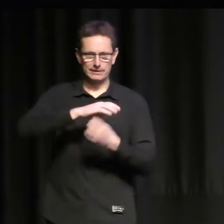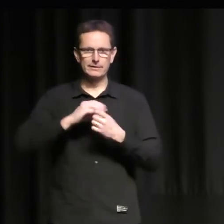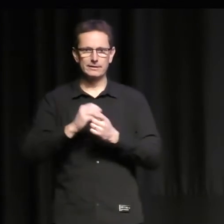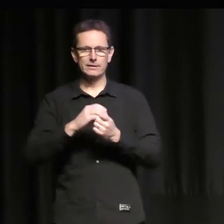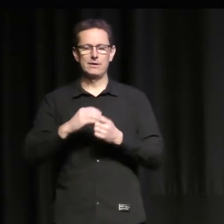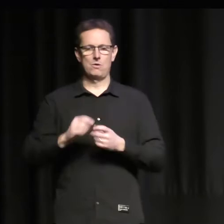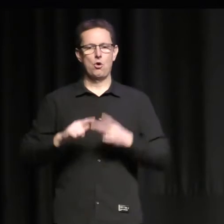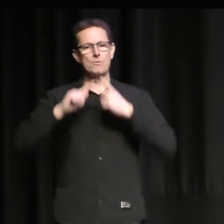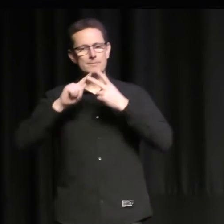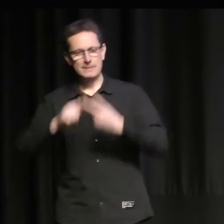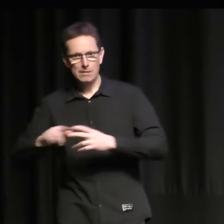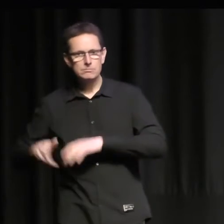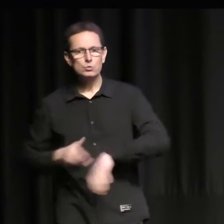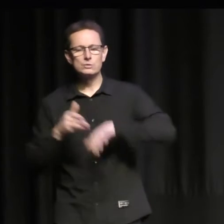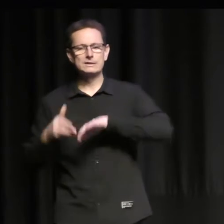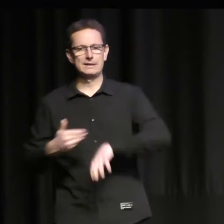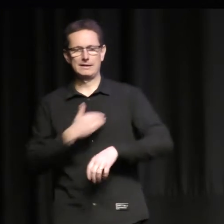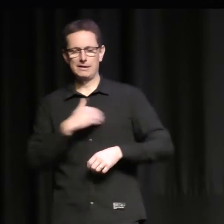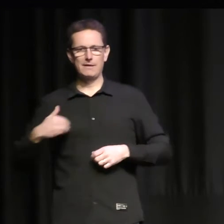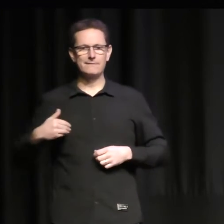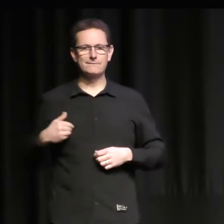values. They're shrinking.